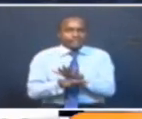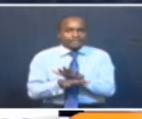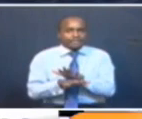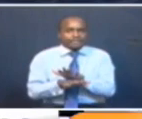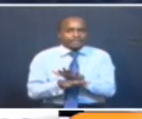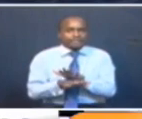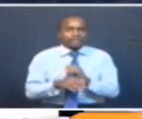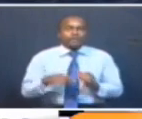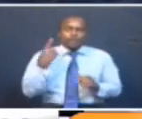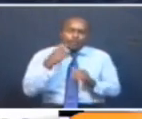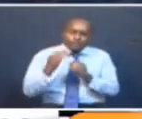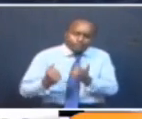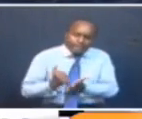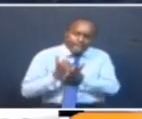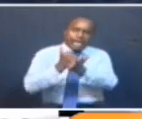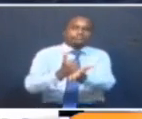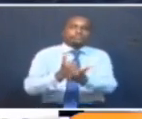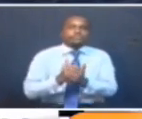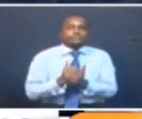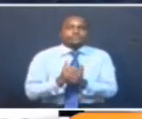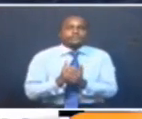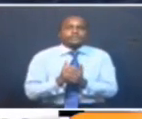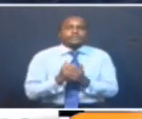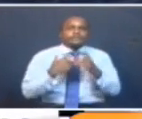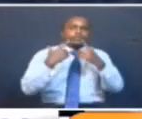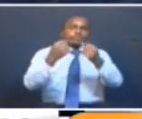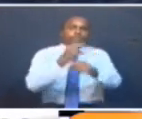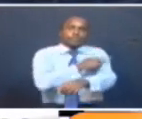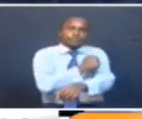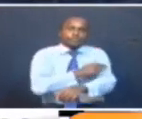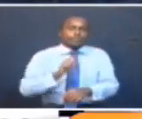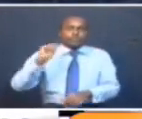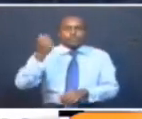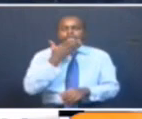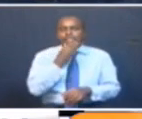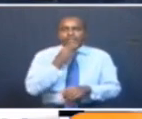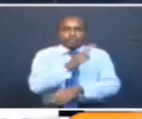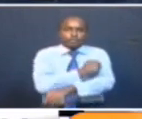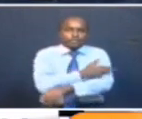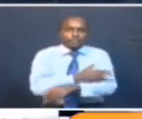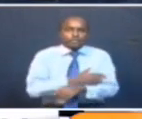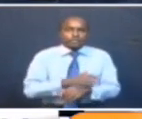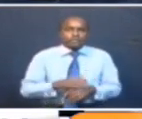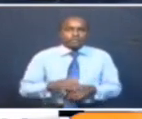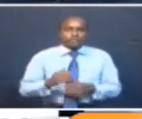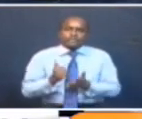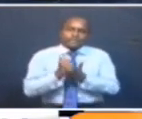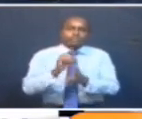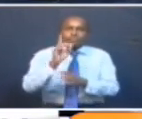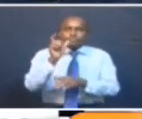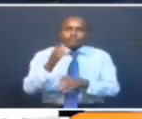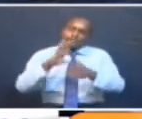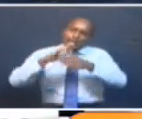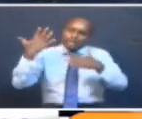hand. You go to the hospital today here. Go to Kenyatta Hospital. Just hold a hand of somebody and say,